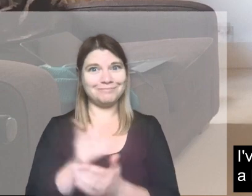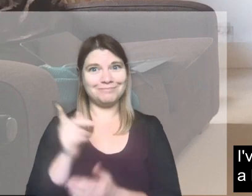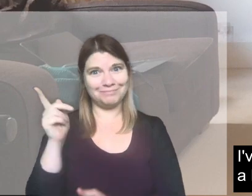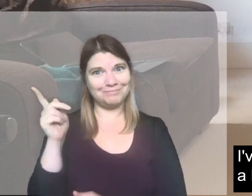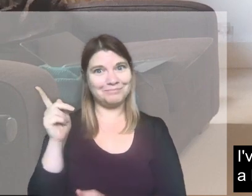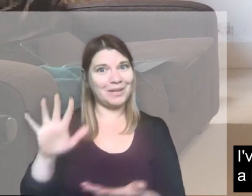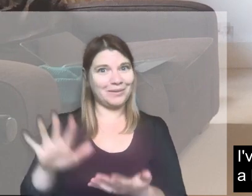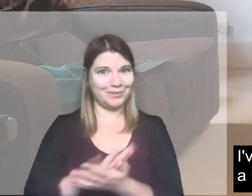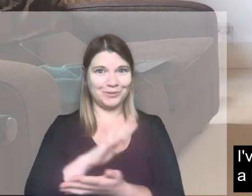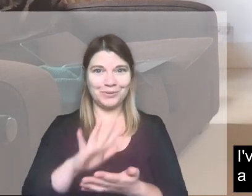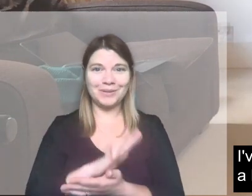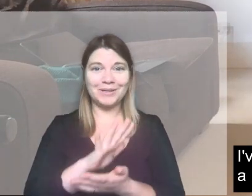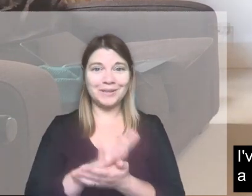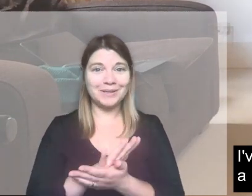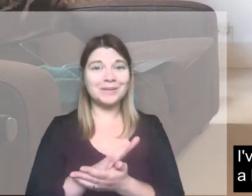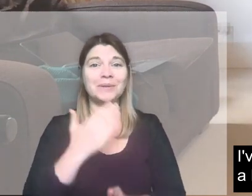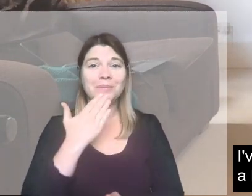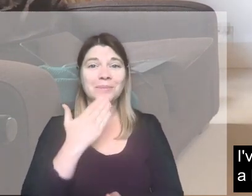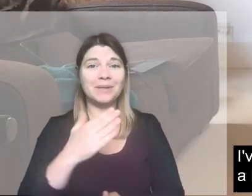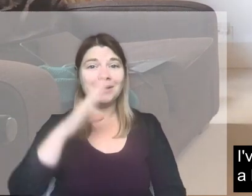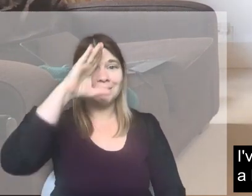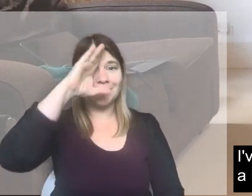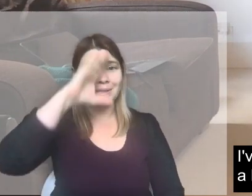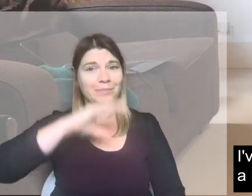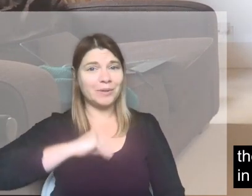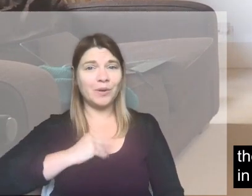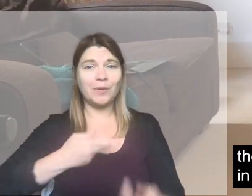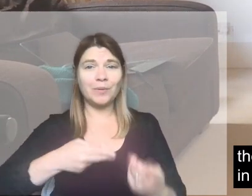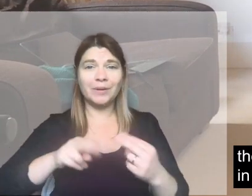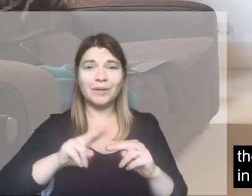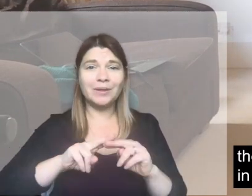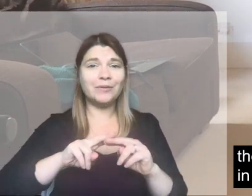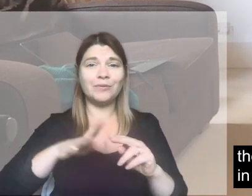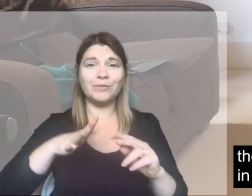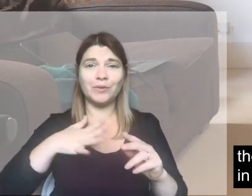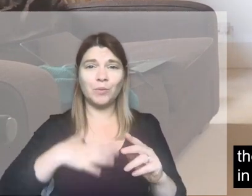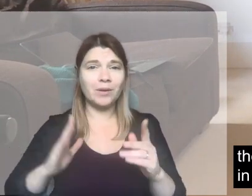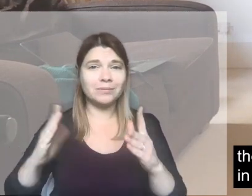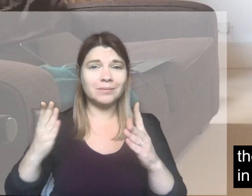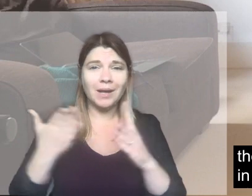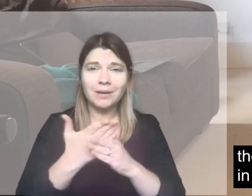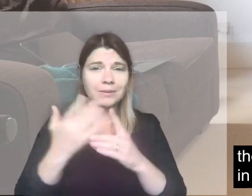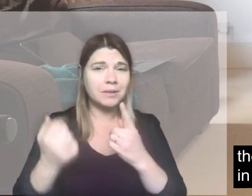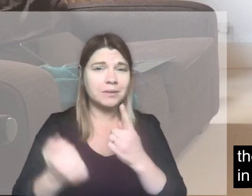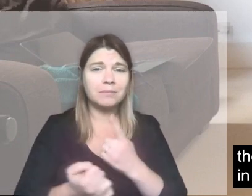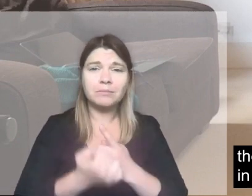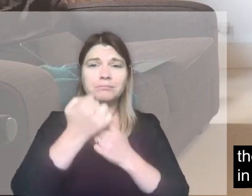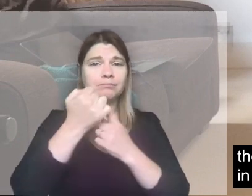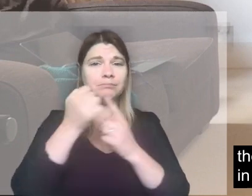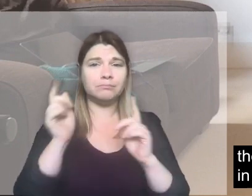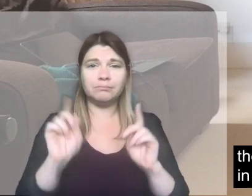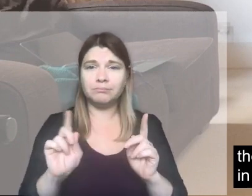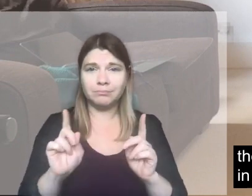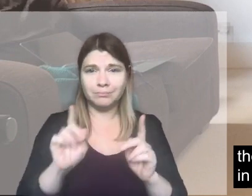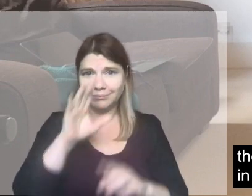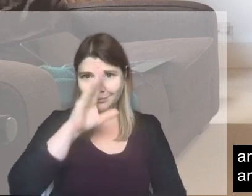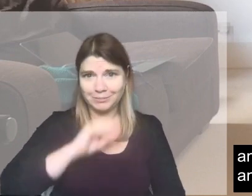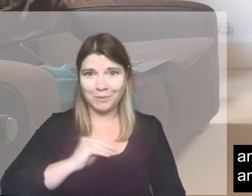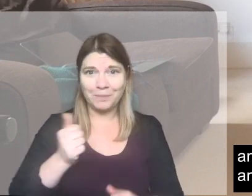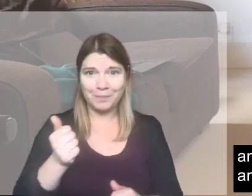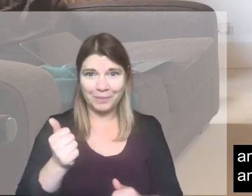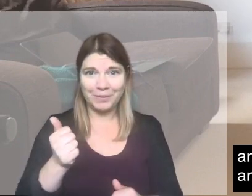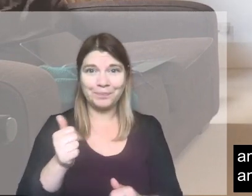I've certainly enjoyed it. It's been a lot of fun. So please do let us know if there's any other things that we can do in order to make this more